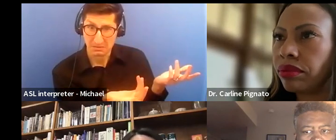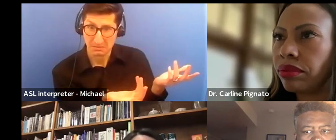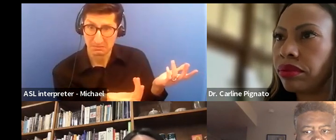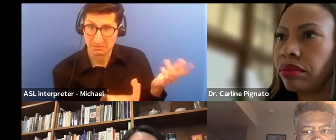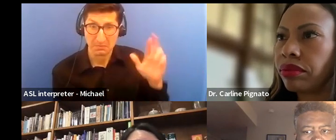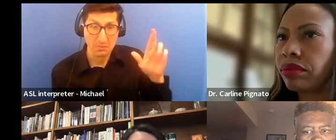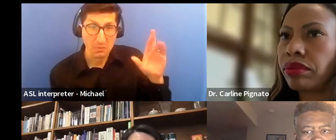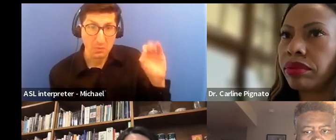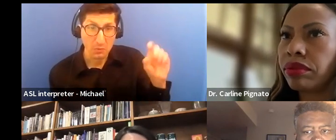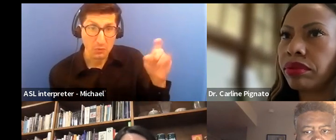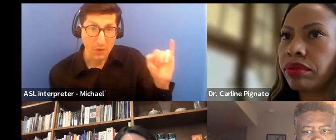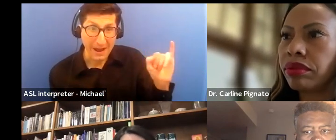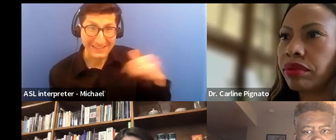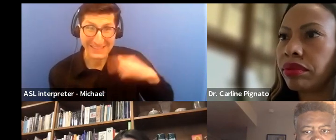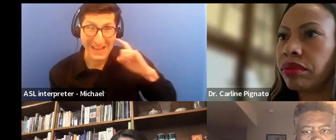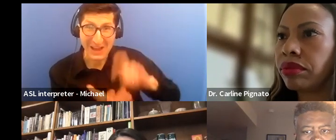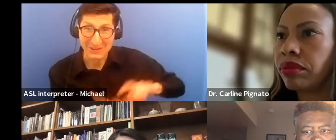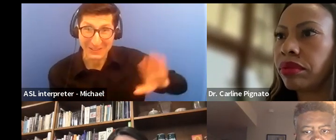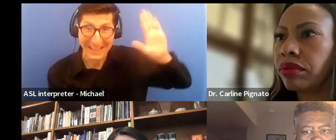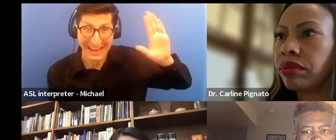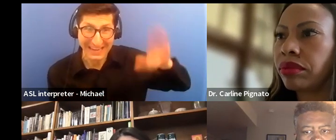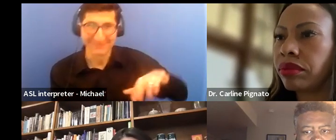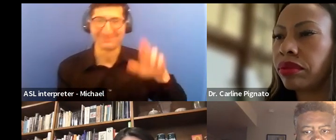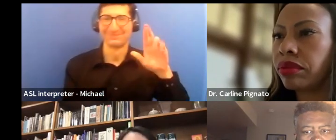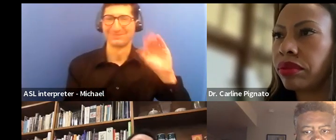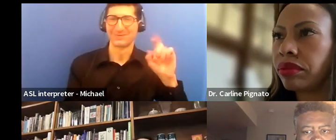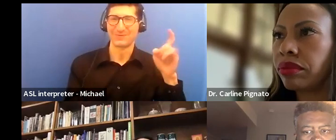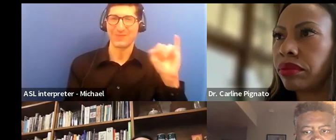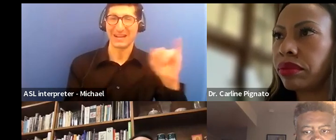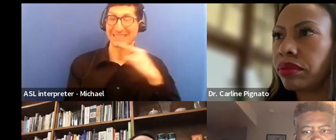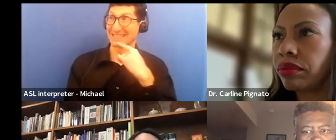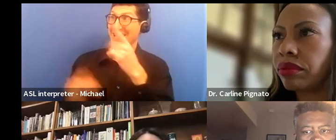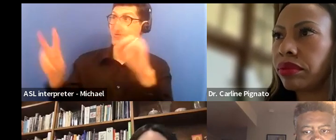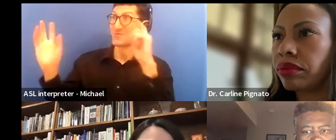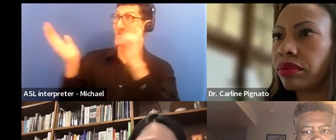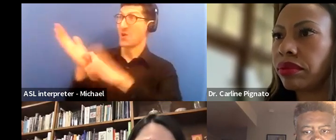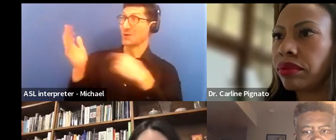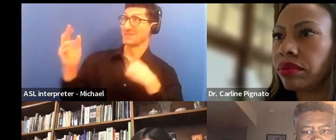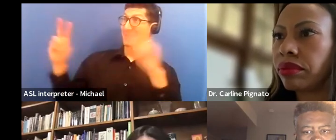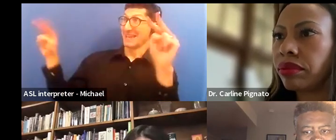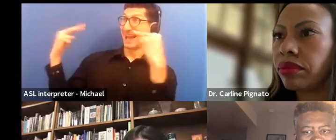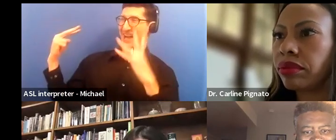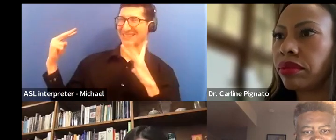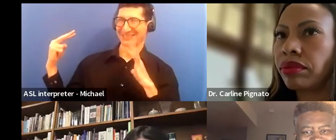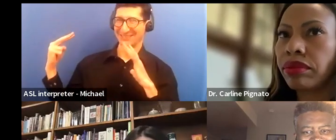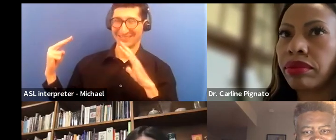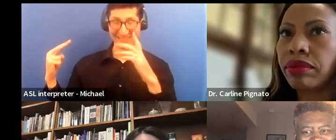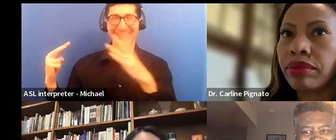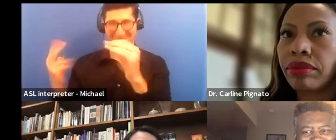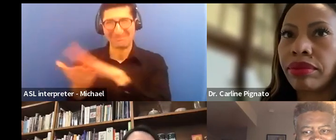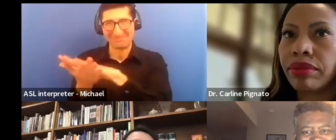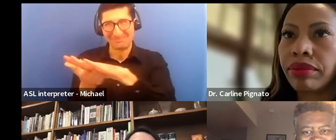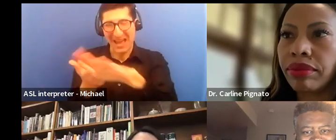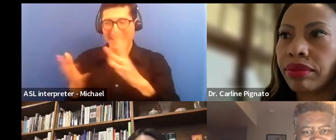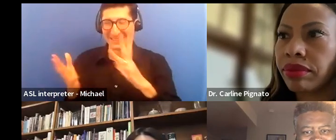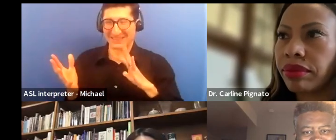Roxy, I see your hand. You know, it is good to be seen. Dr. Edinger, it is a good thing to be seen.